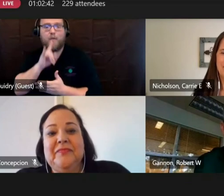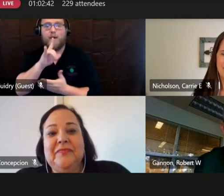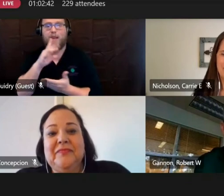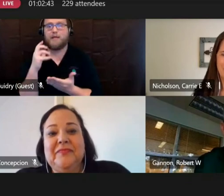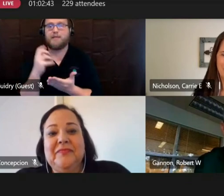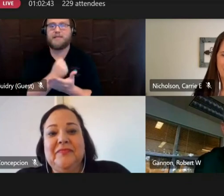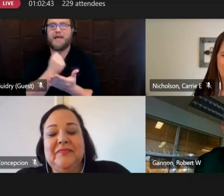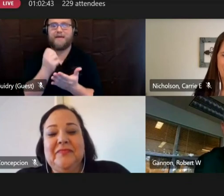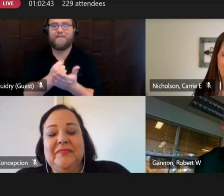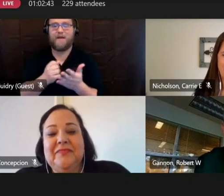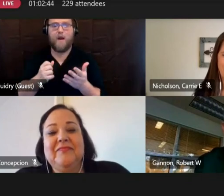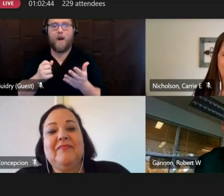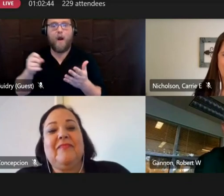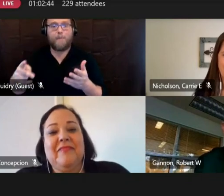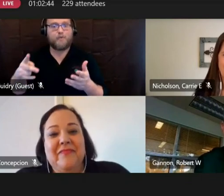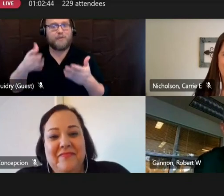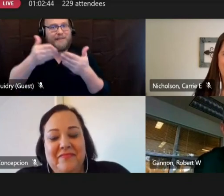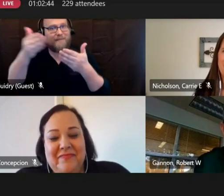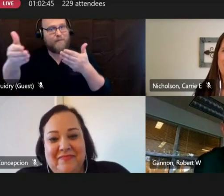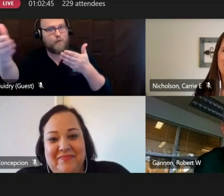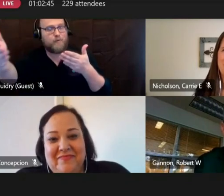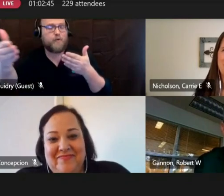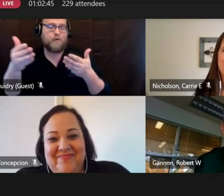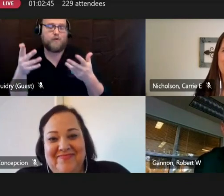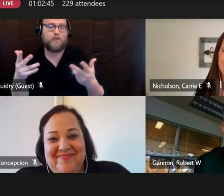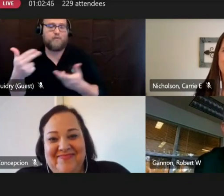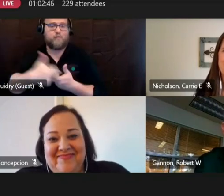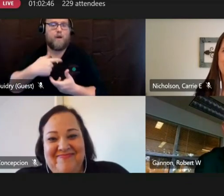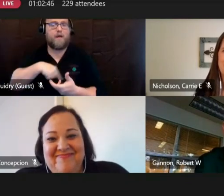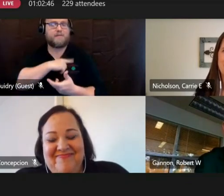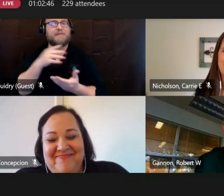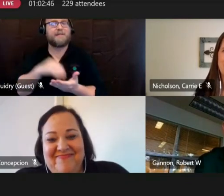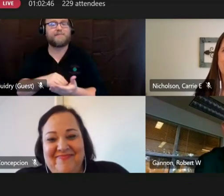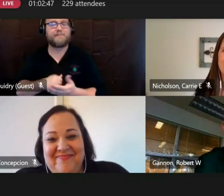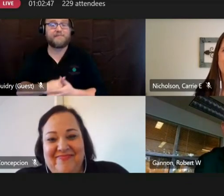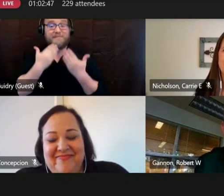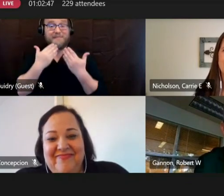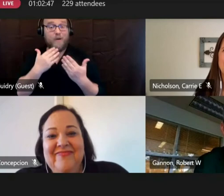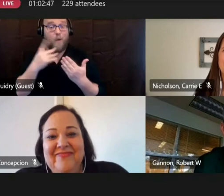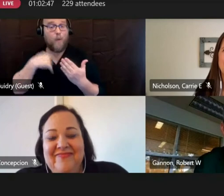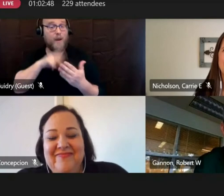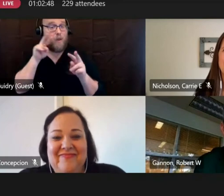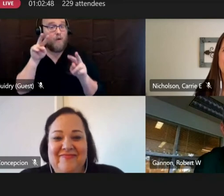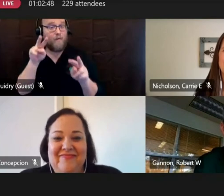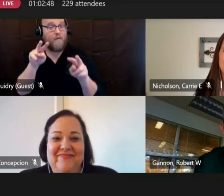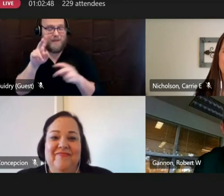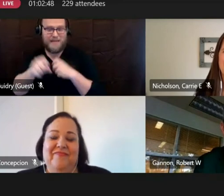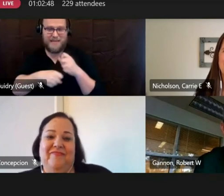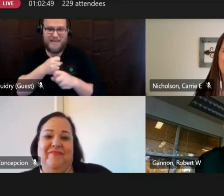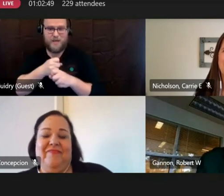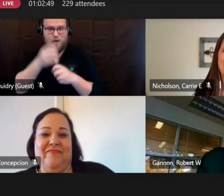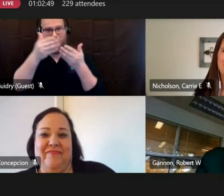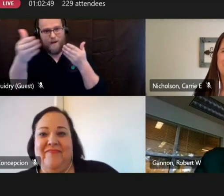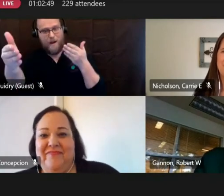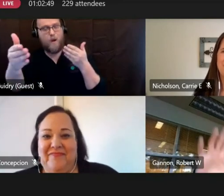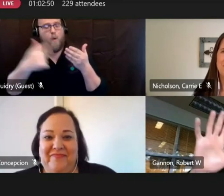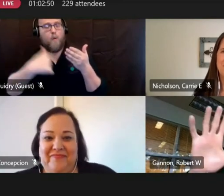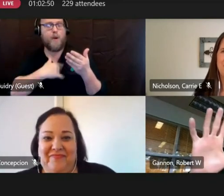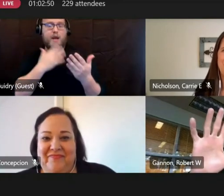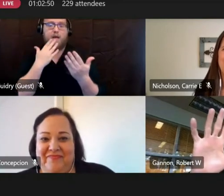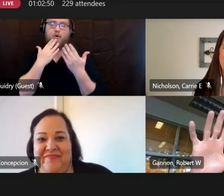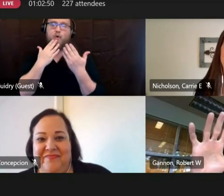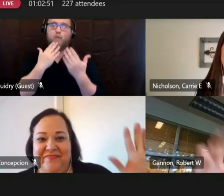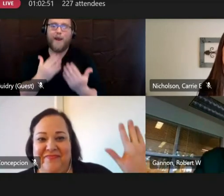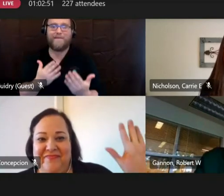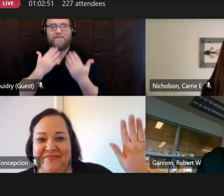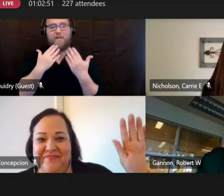us. Thank you. We look forward to the year ahead, and we are grateful to be here in service to this community. Have a good night, everyone.